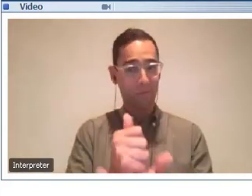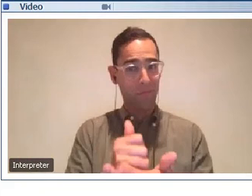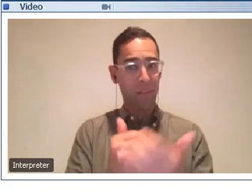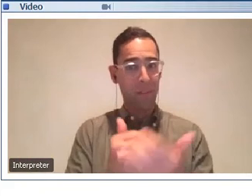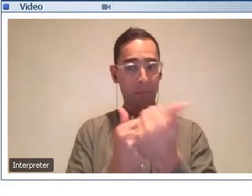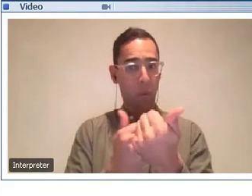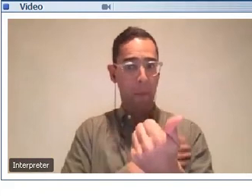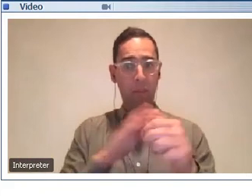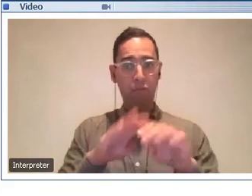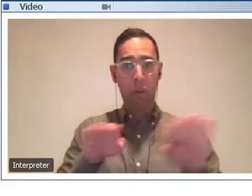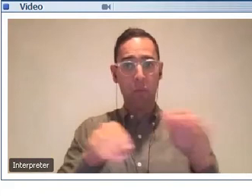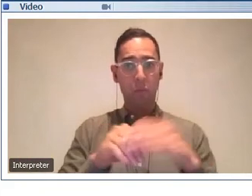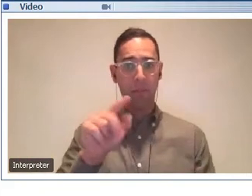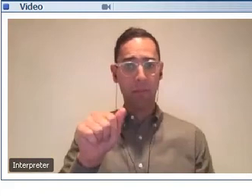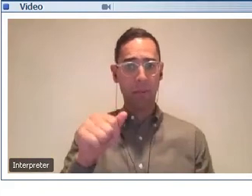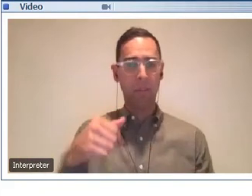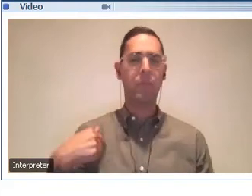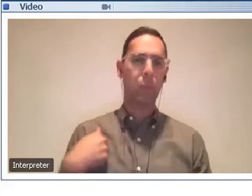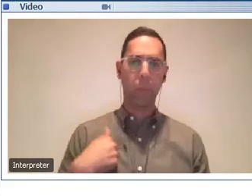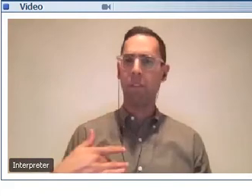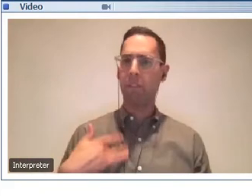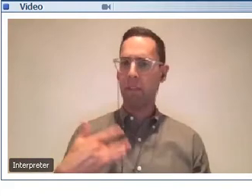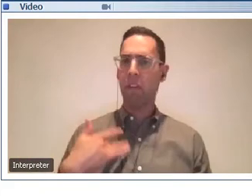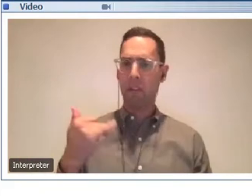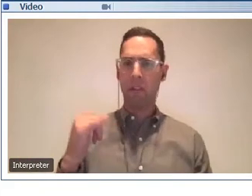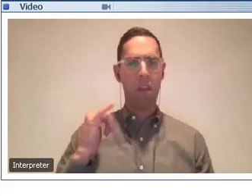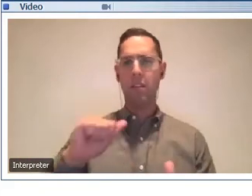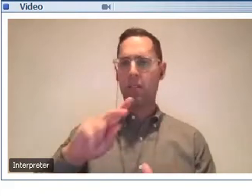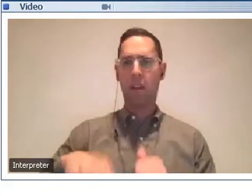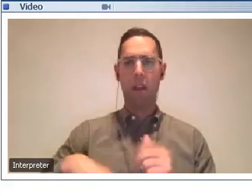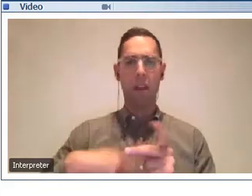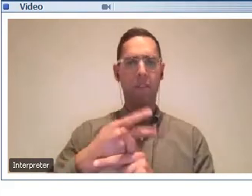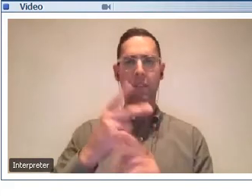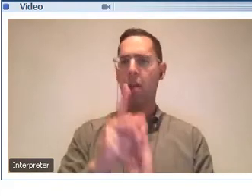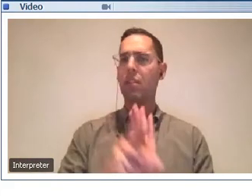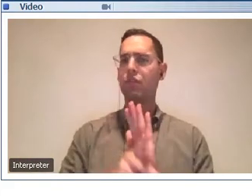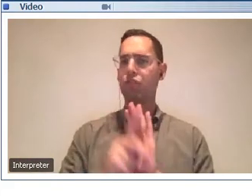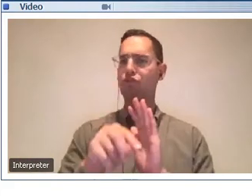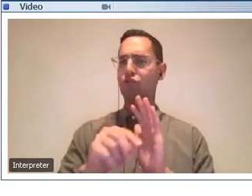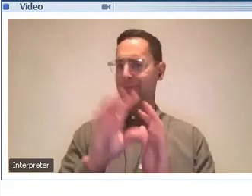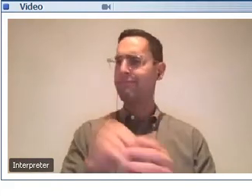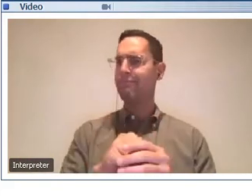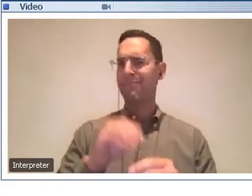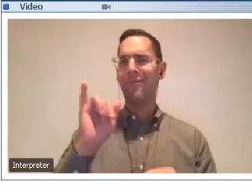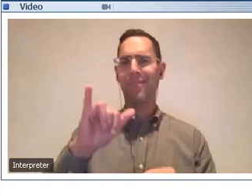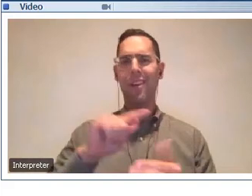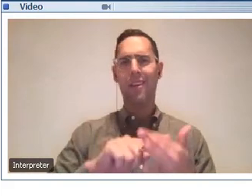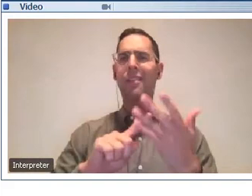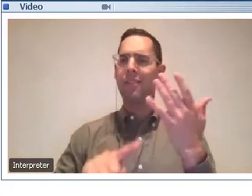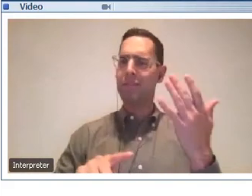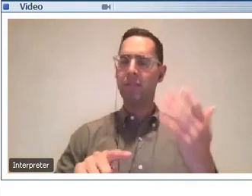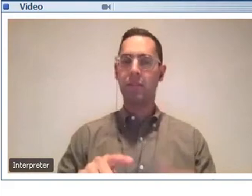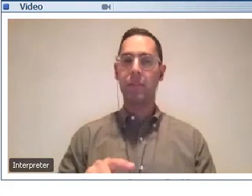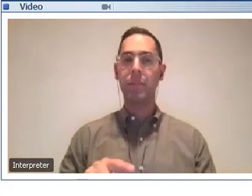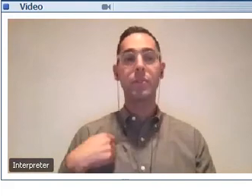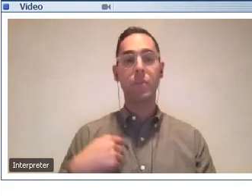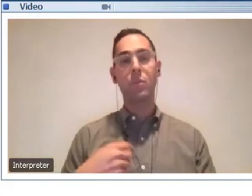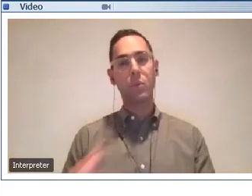clearly include and incorporate those kinds of uses of paid leave. And a related recommendation was to allow